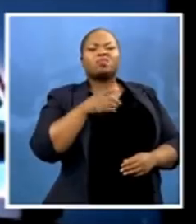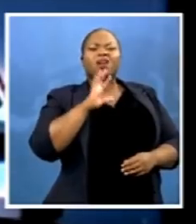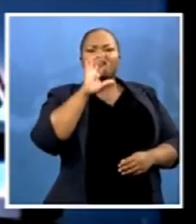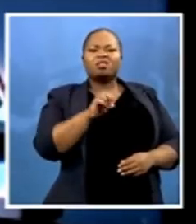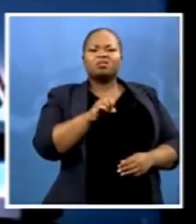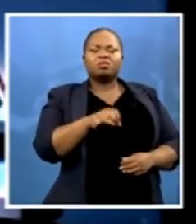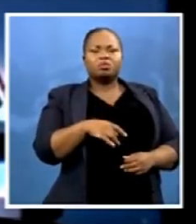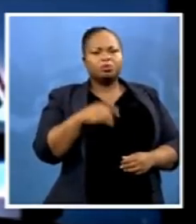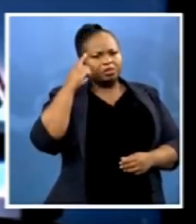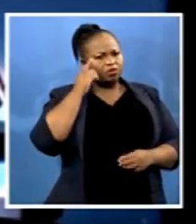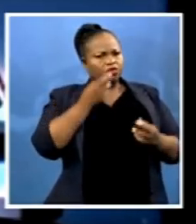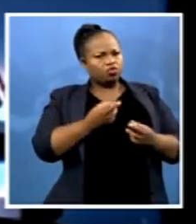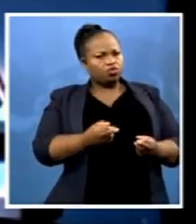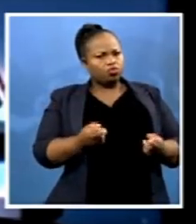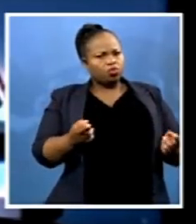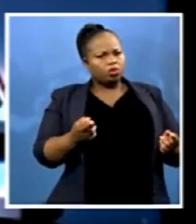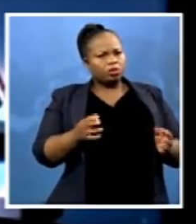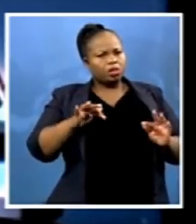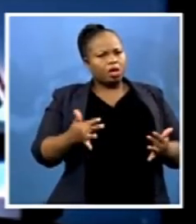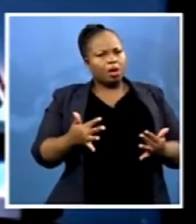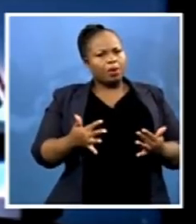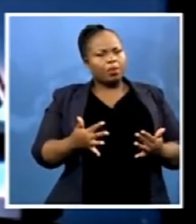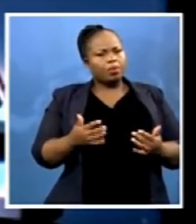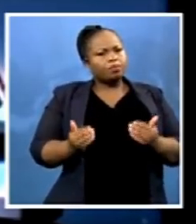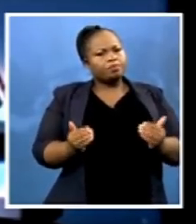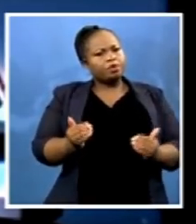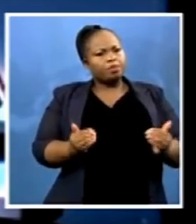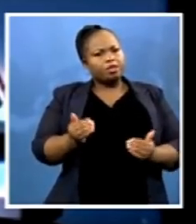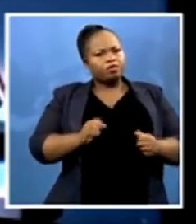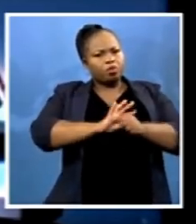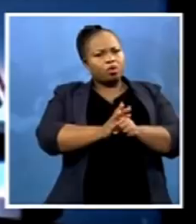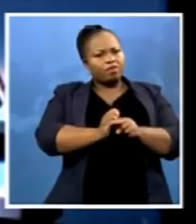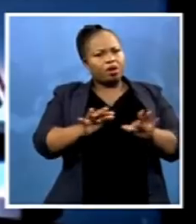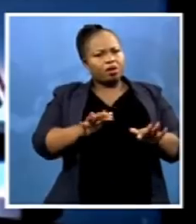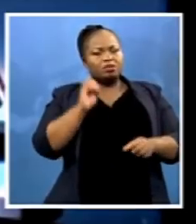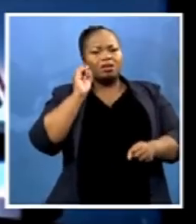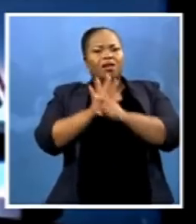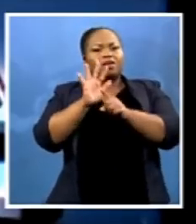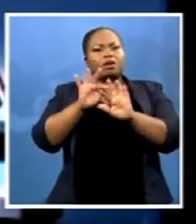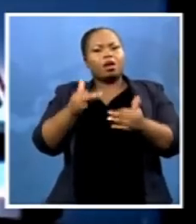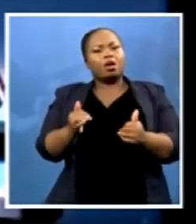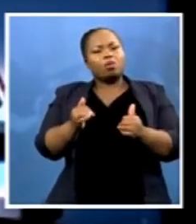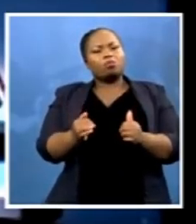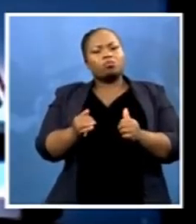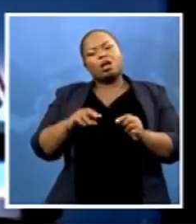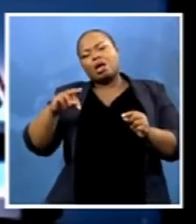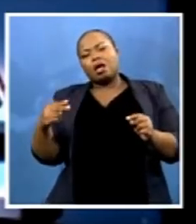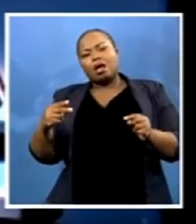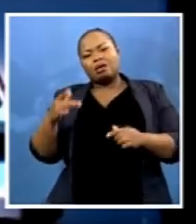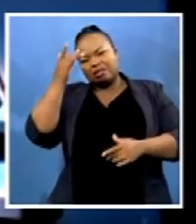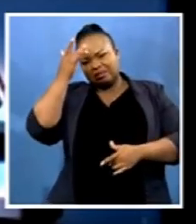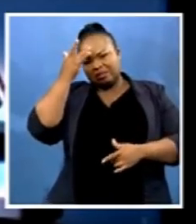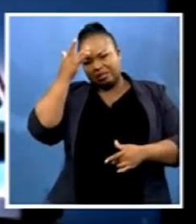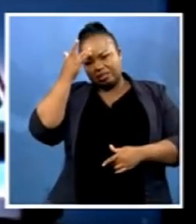on COVID-19 affect the fight against other diseases that health ministries